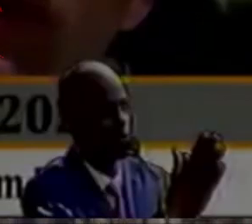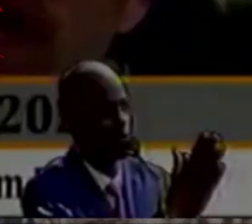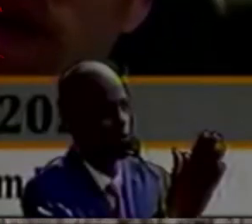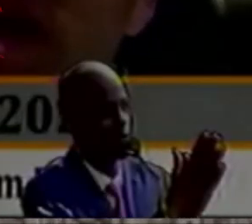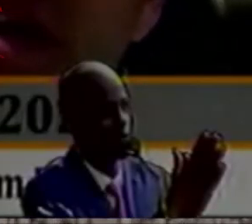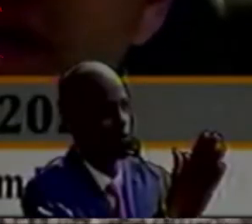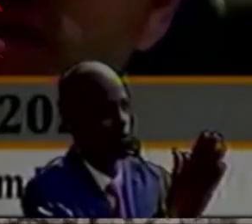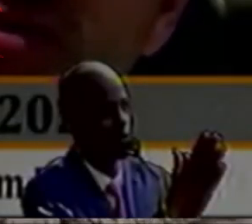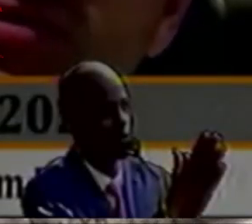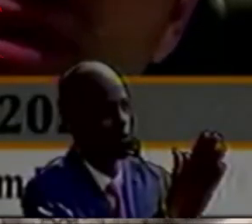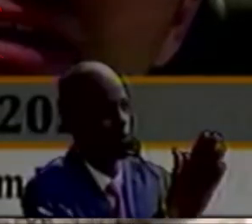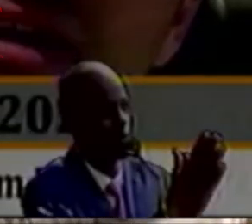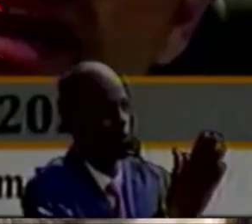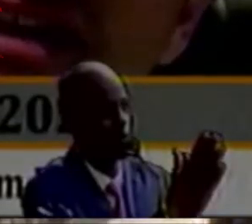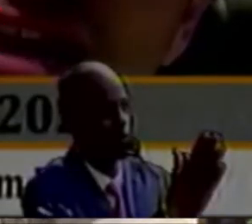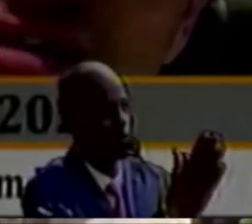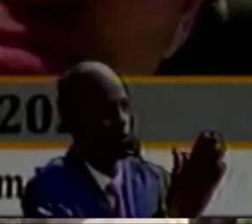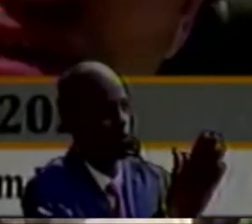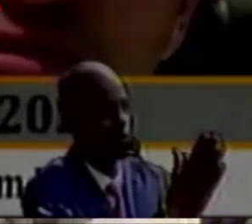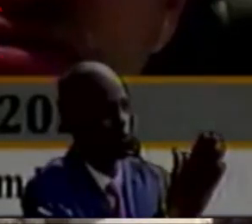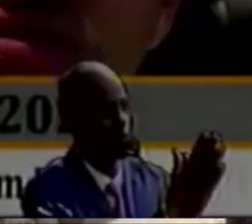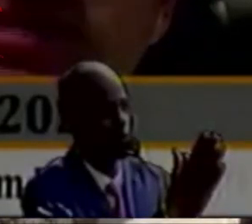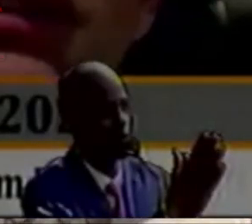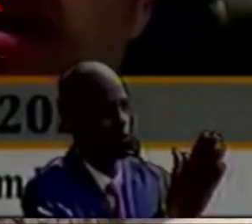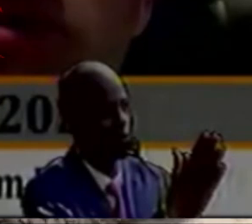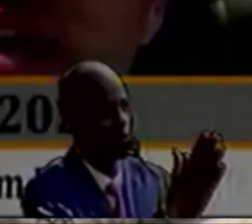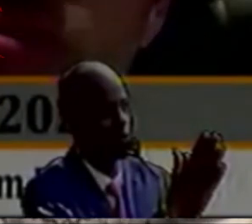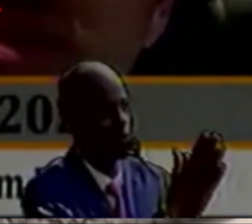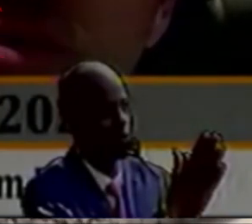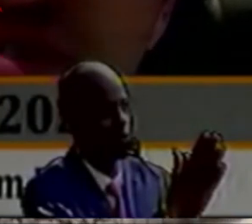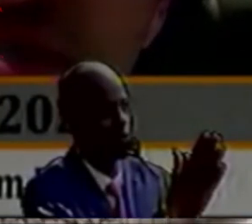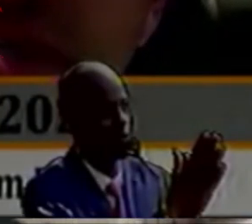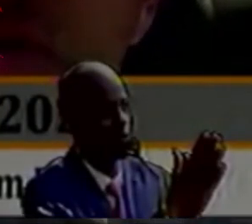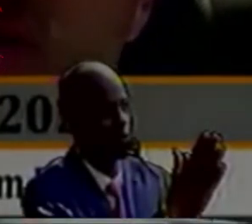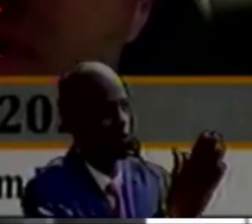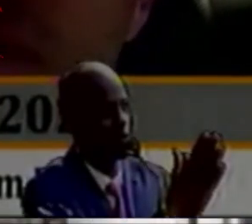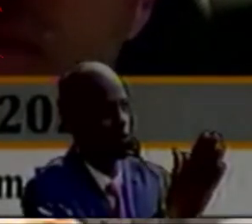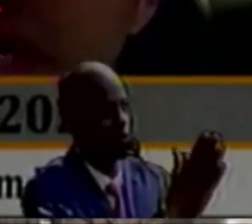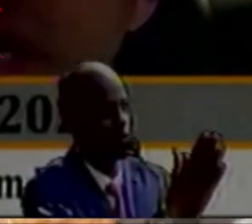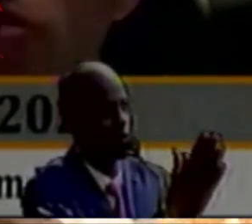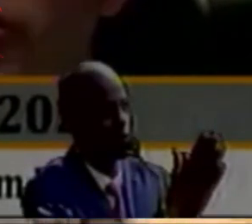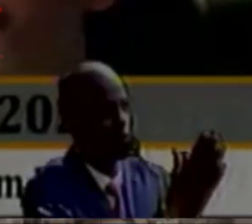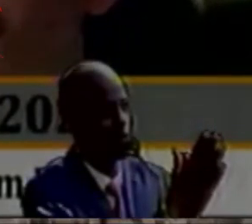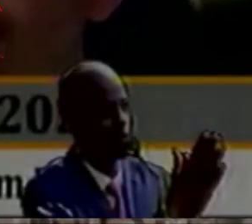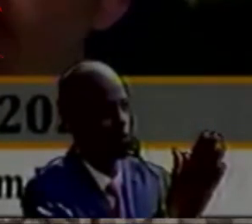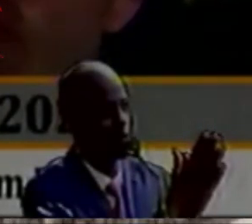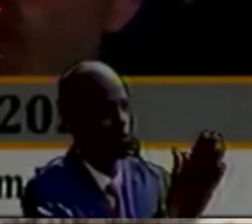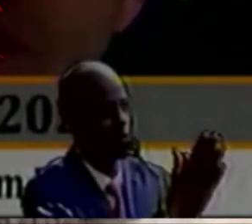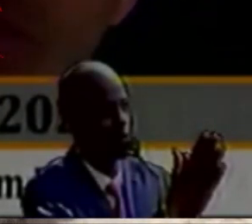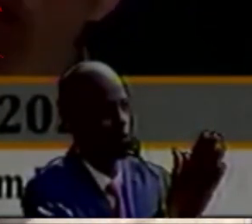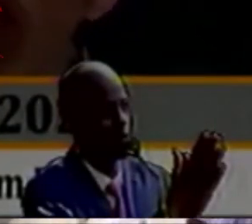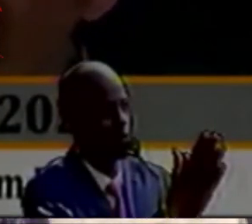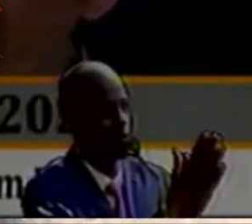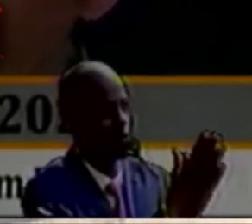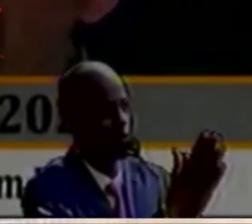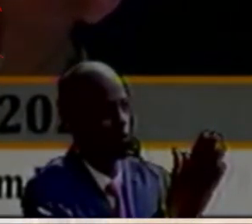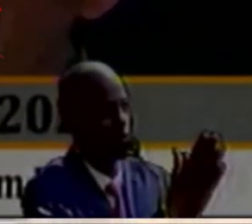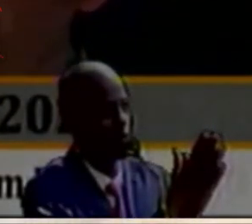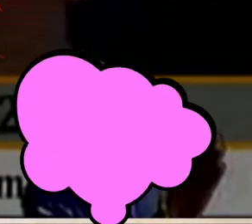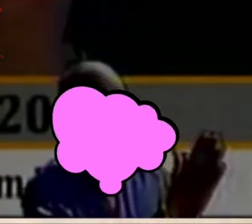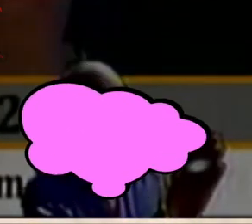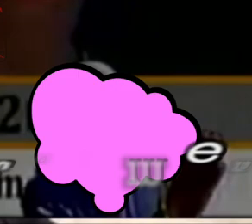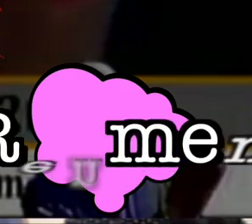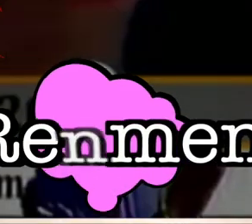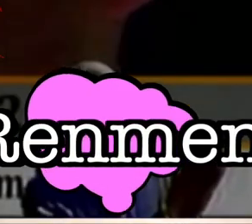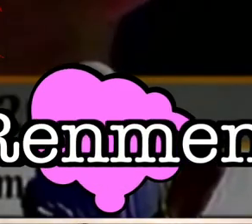I haven't exactly gone down to La Caye yet to be able to see how the actual situation is on the ground. So once I get there, I'll be able to see. But